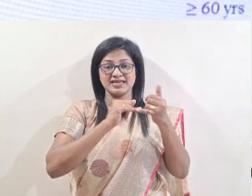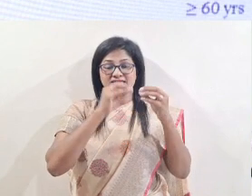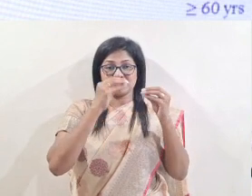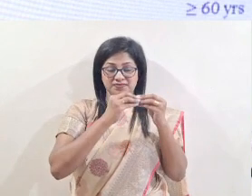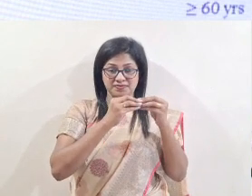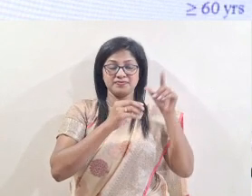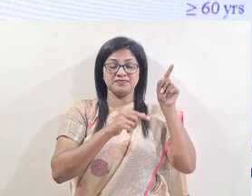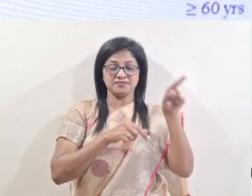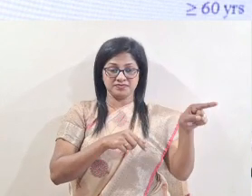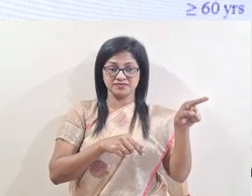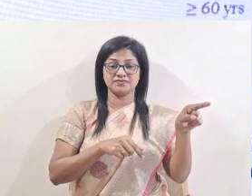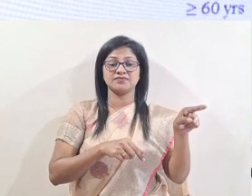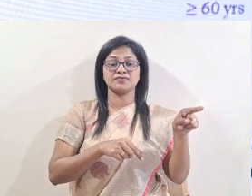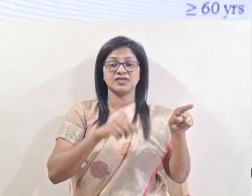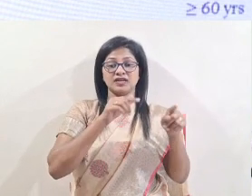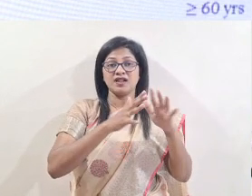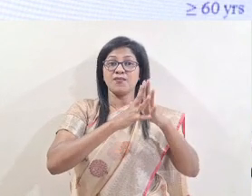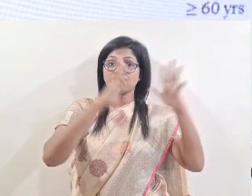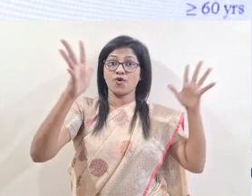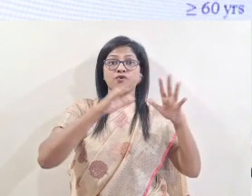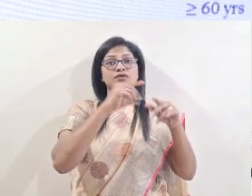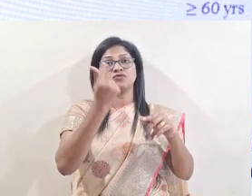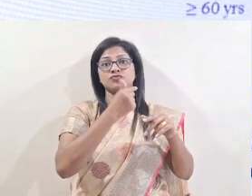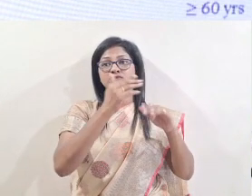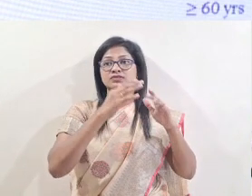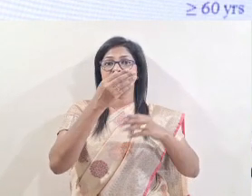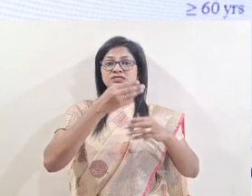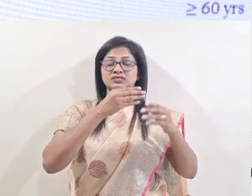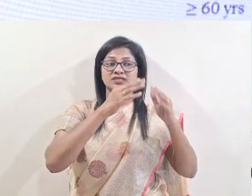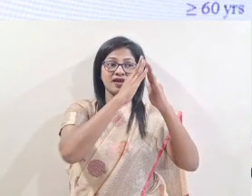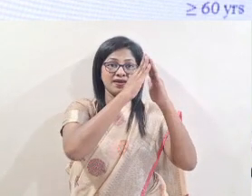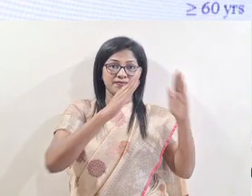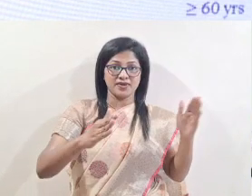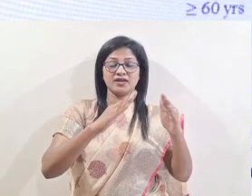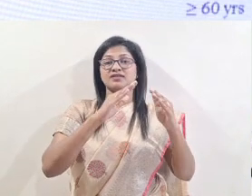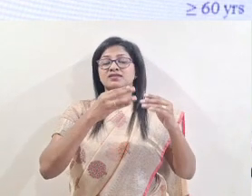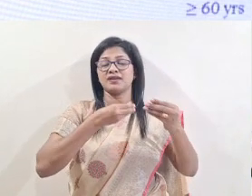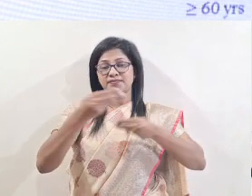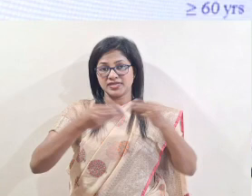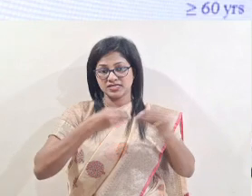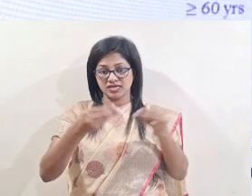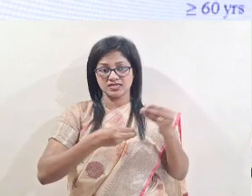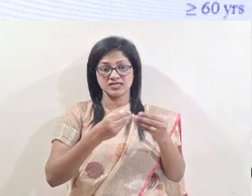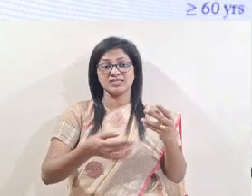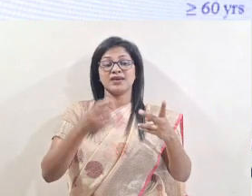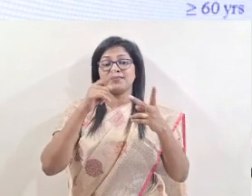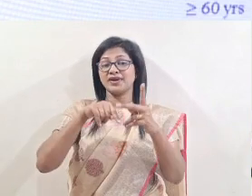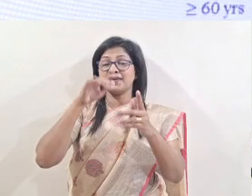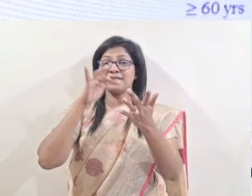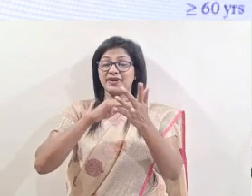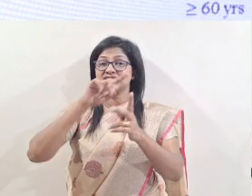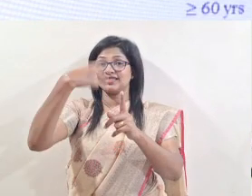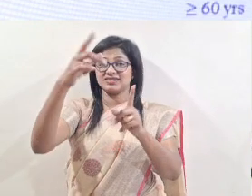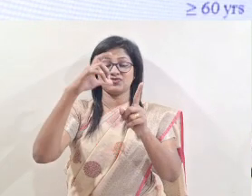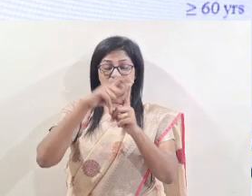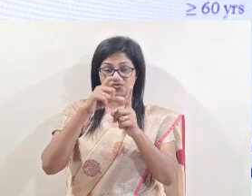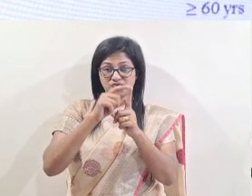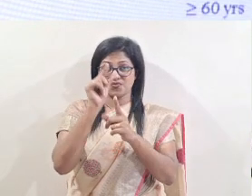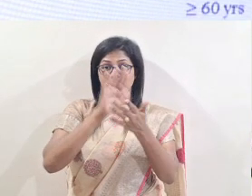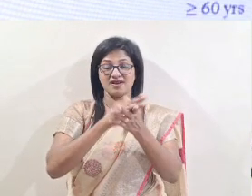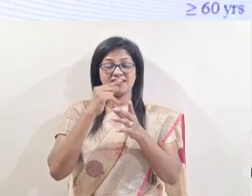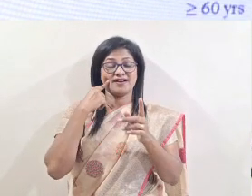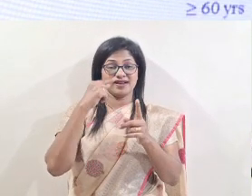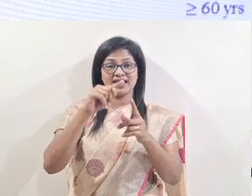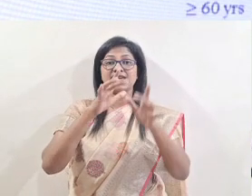commercial, industrial and residential establishments, whereas the land use in Duhai is dominated by